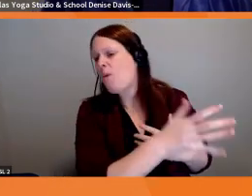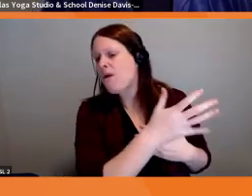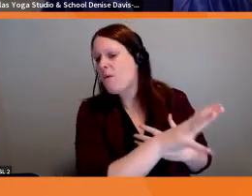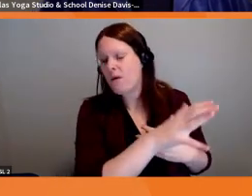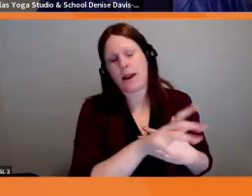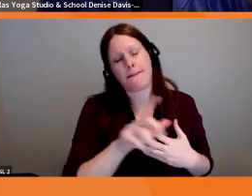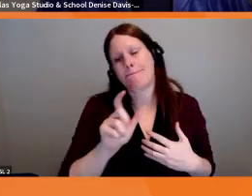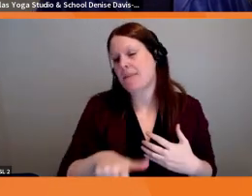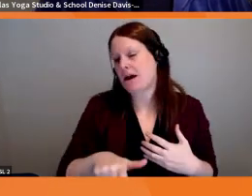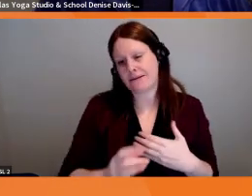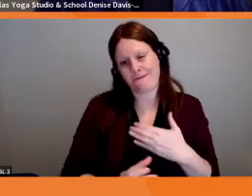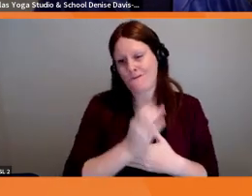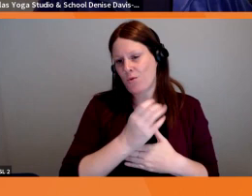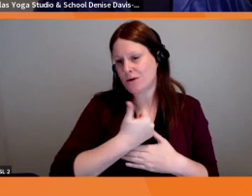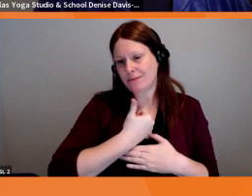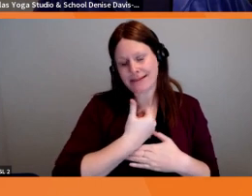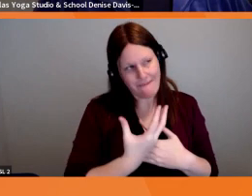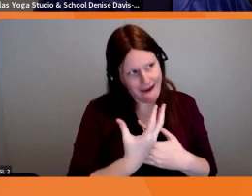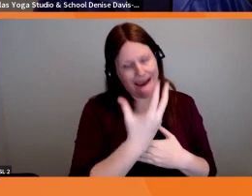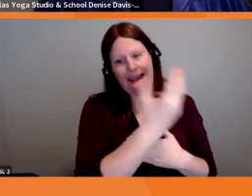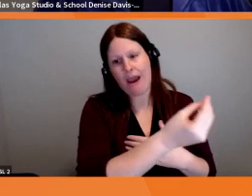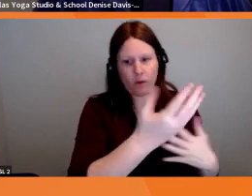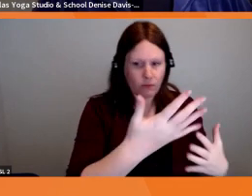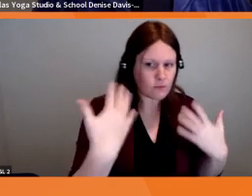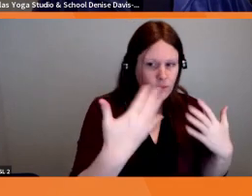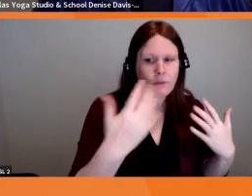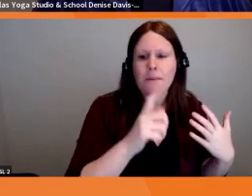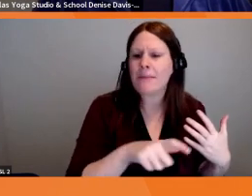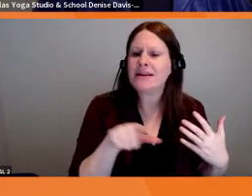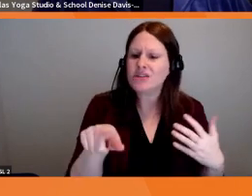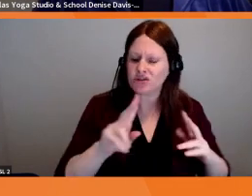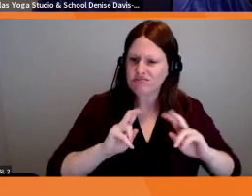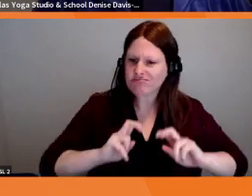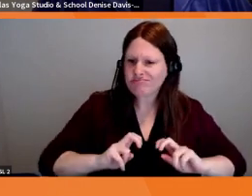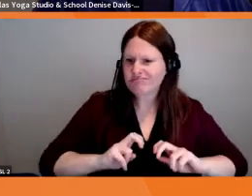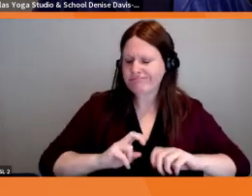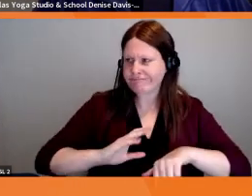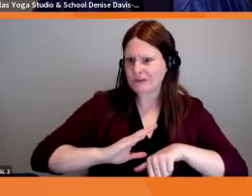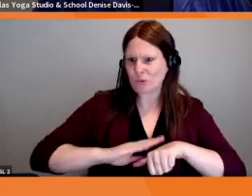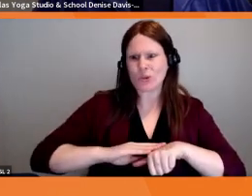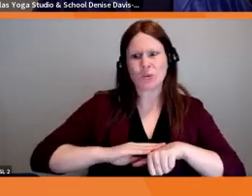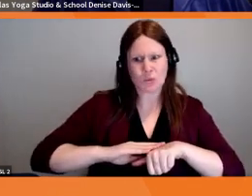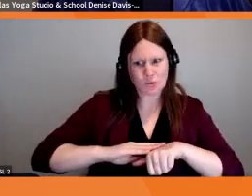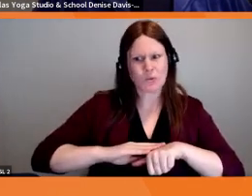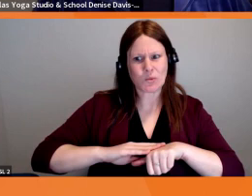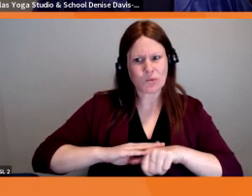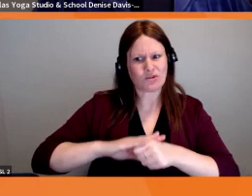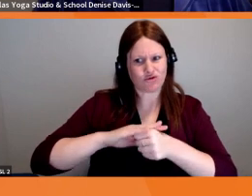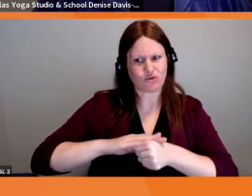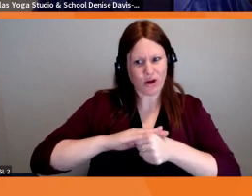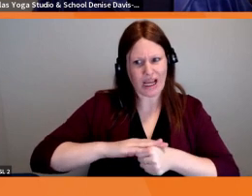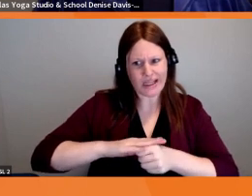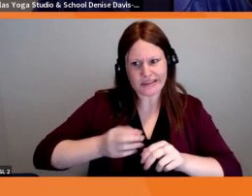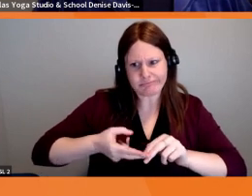to get outside. I don't know, what are your early warning signs? Anybody else find that there's some specific things that they know something's up?